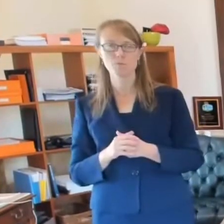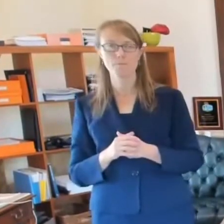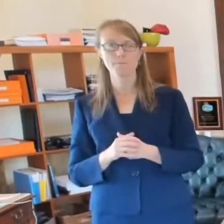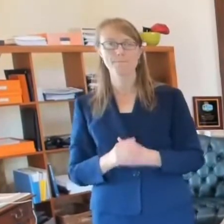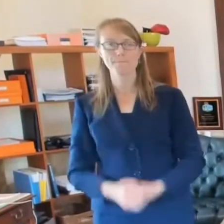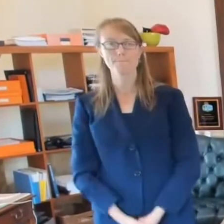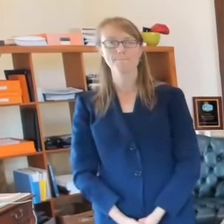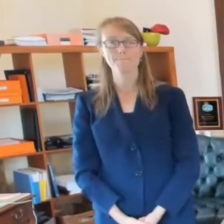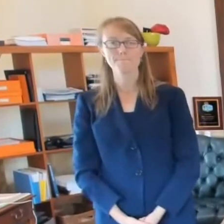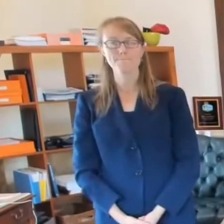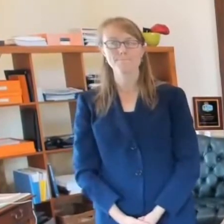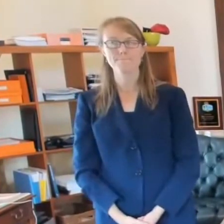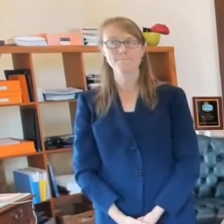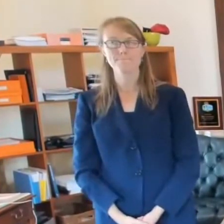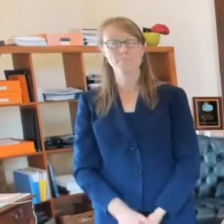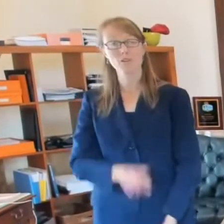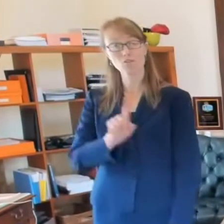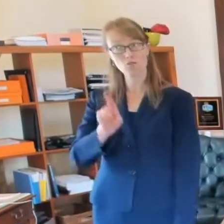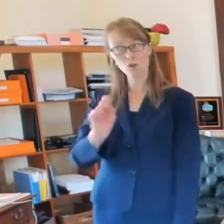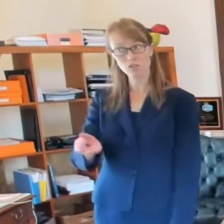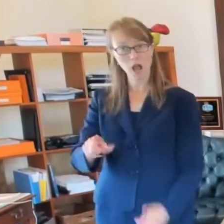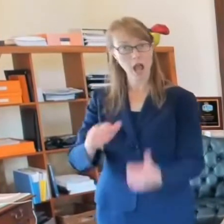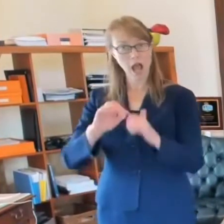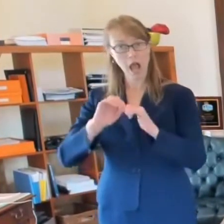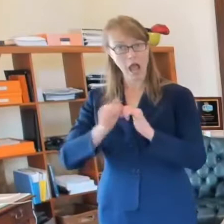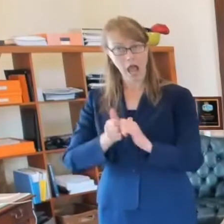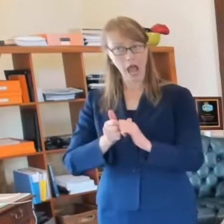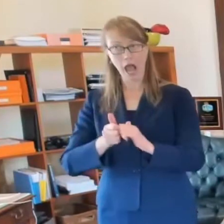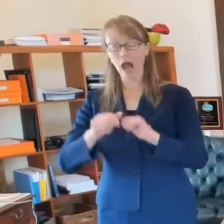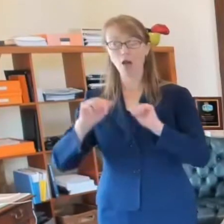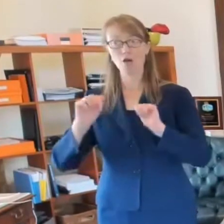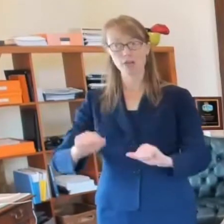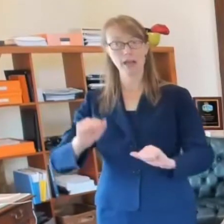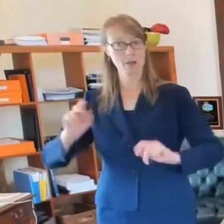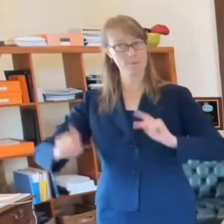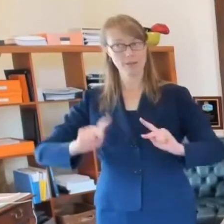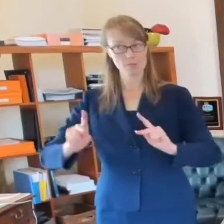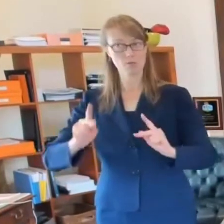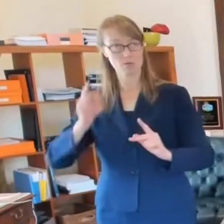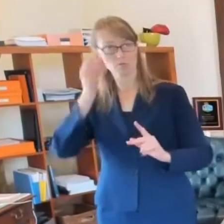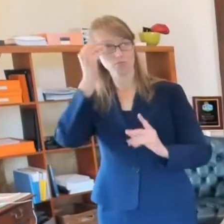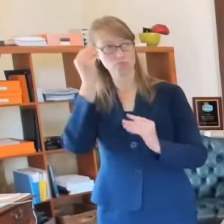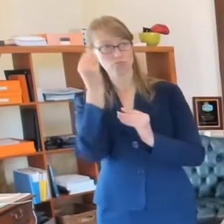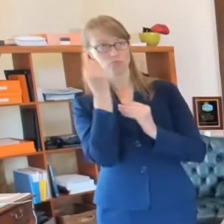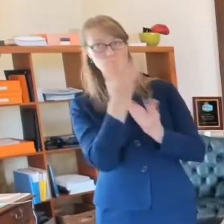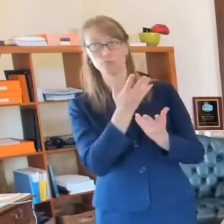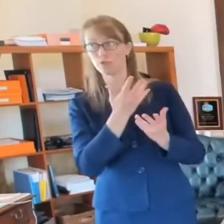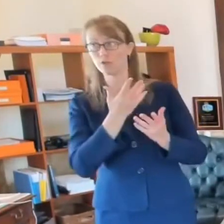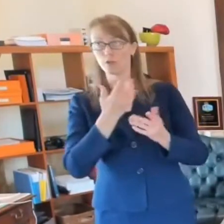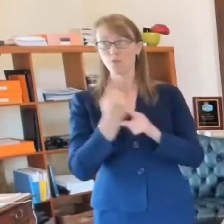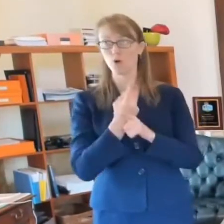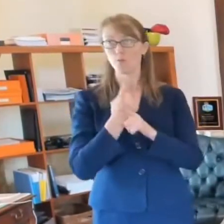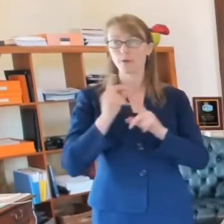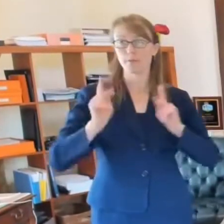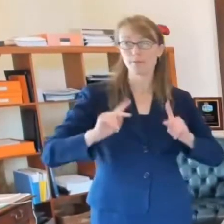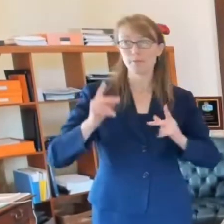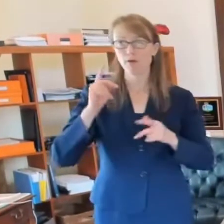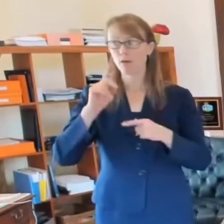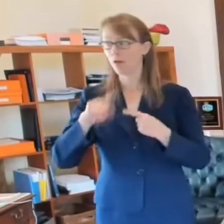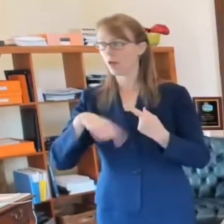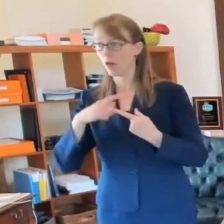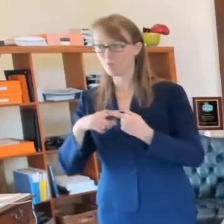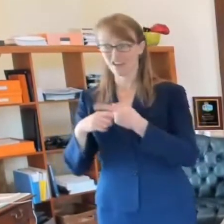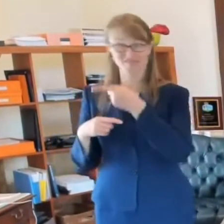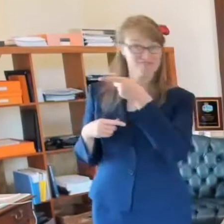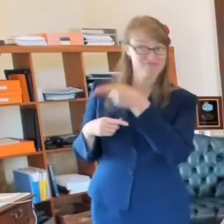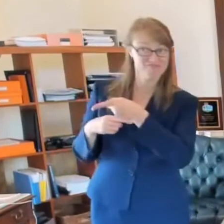members of the public can let the city know about various COVID-19 violations? Yes, the public. In fact, we get a lot of information from